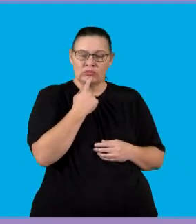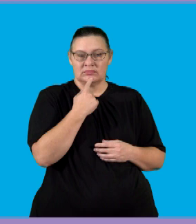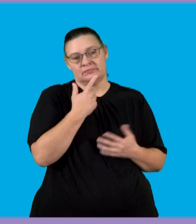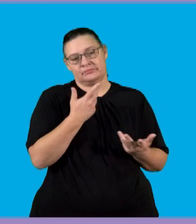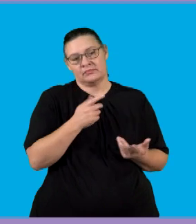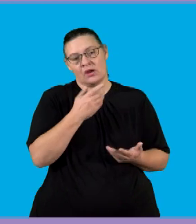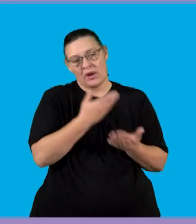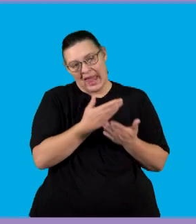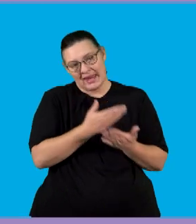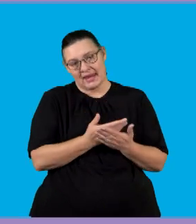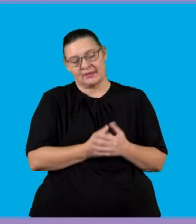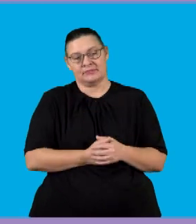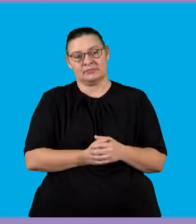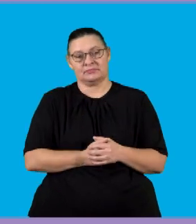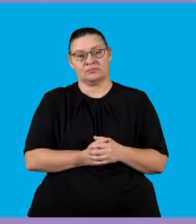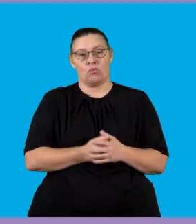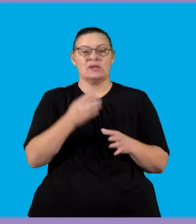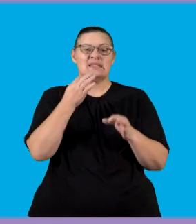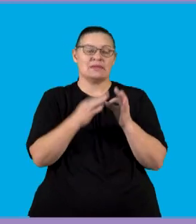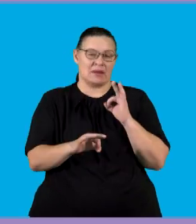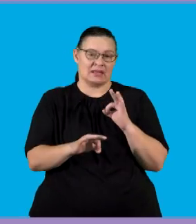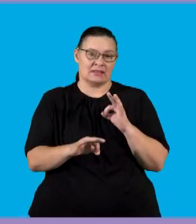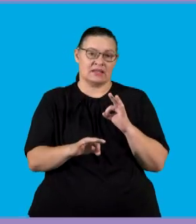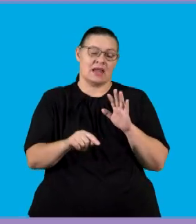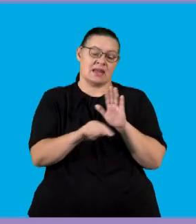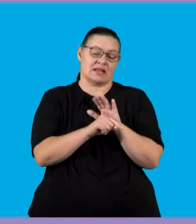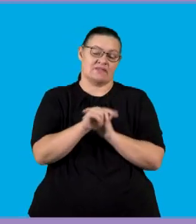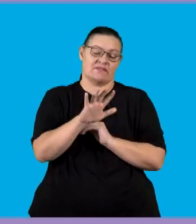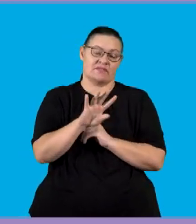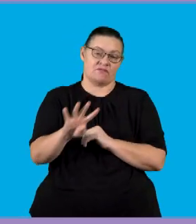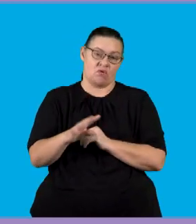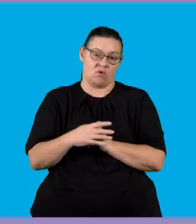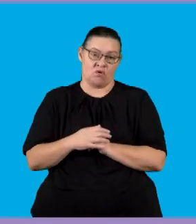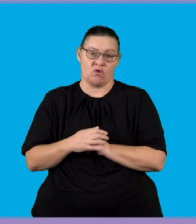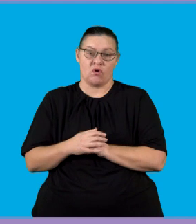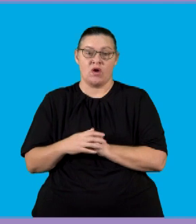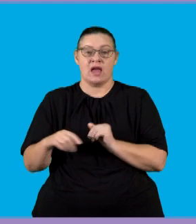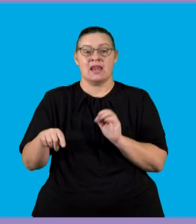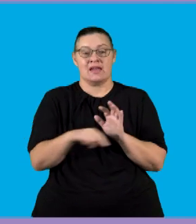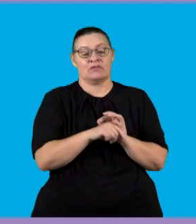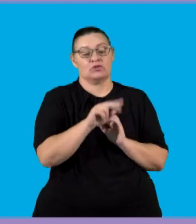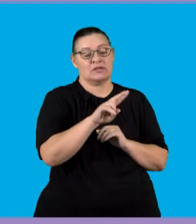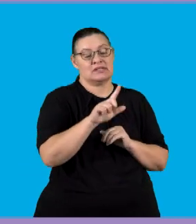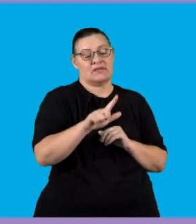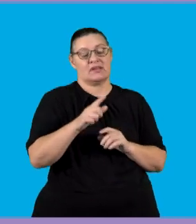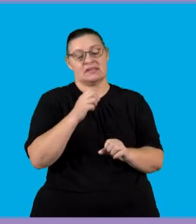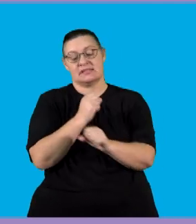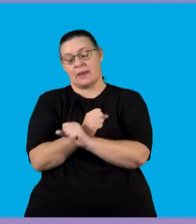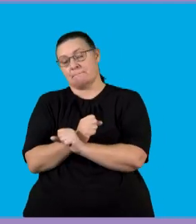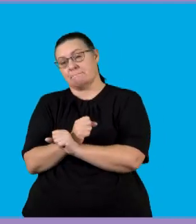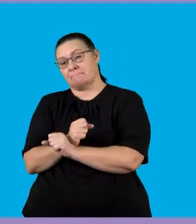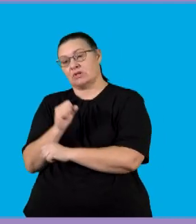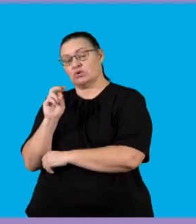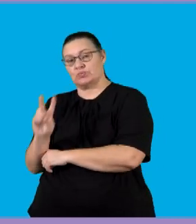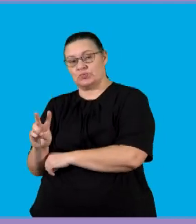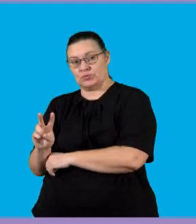now you can simplify that -54 into a -27 multiplied